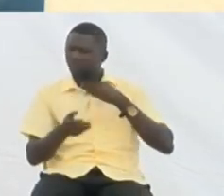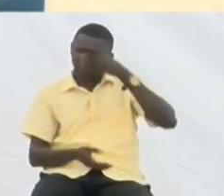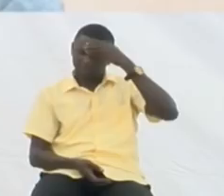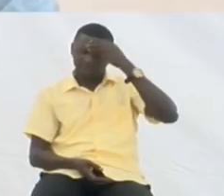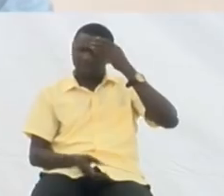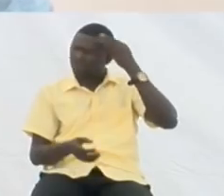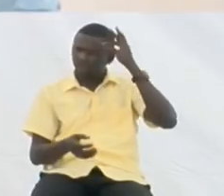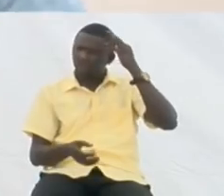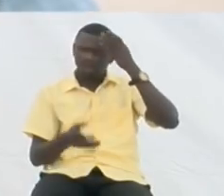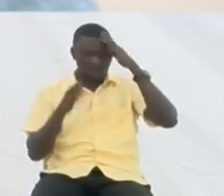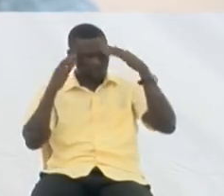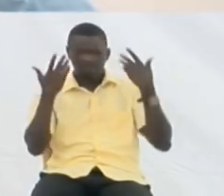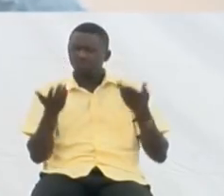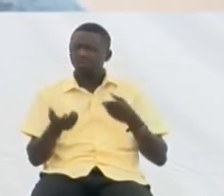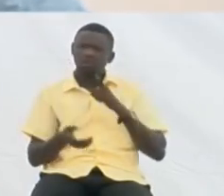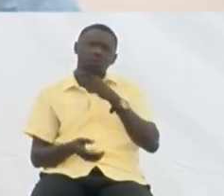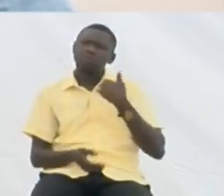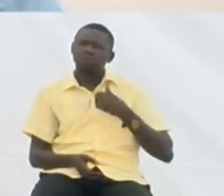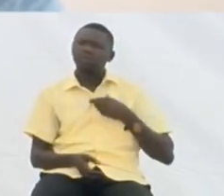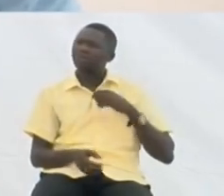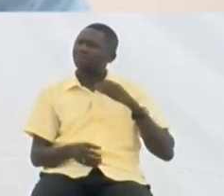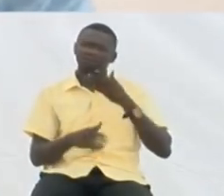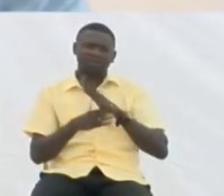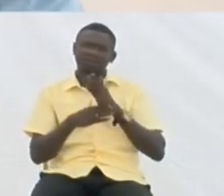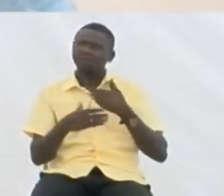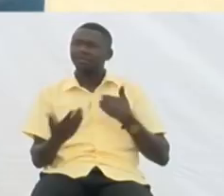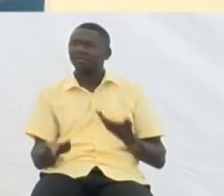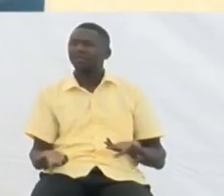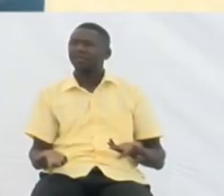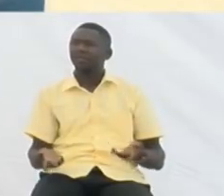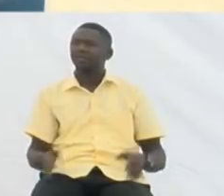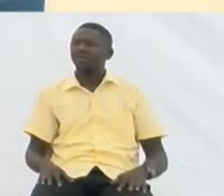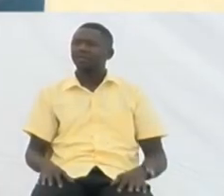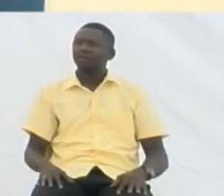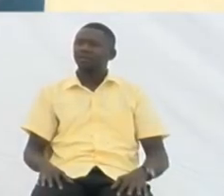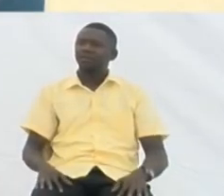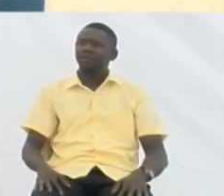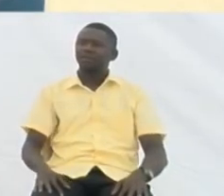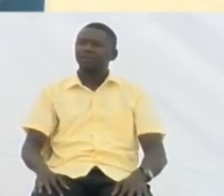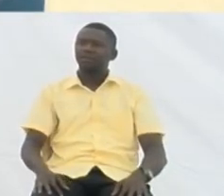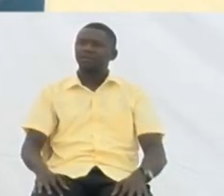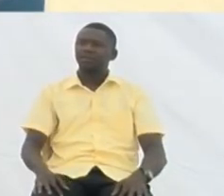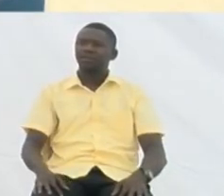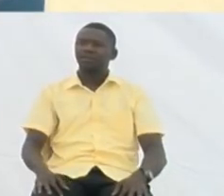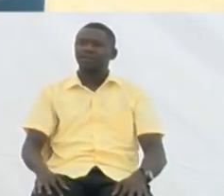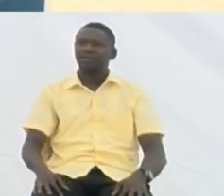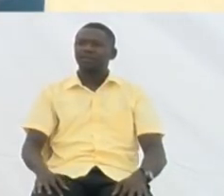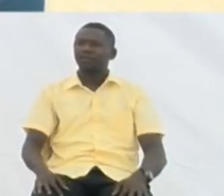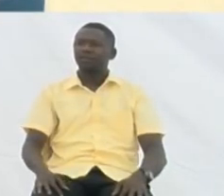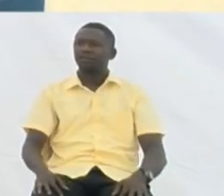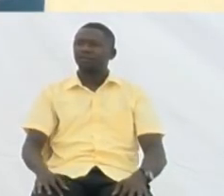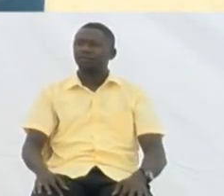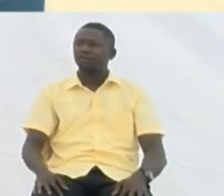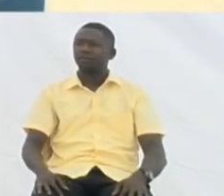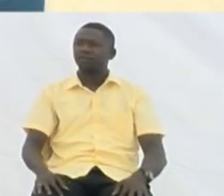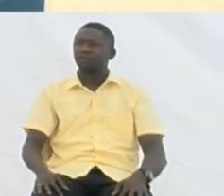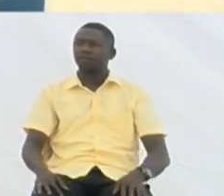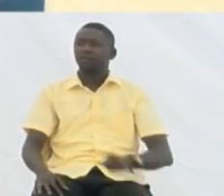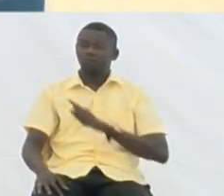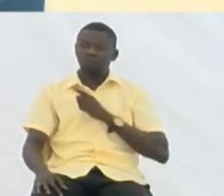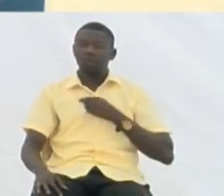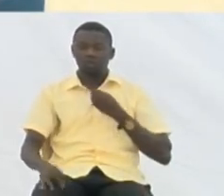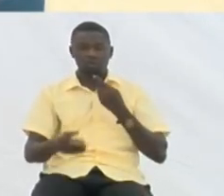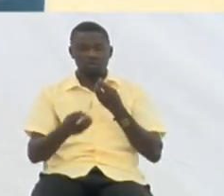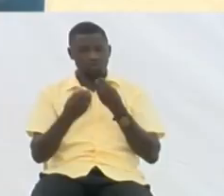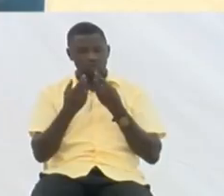You people have brought work for me. I told you I am not literate and now you are involving me in numeracy. We've been told that